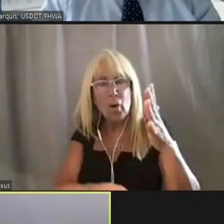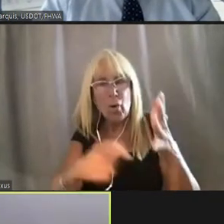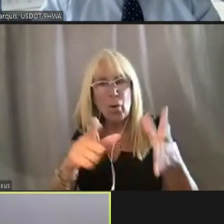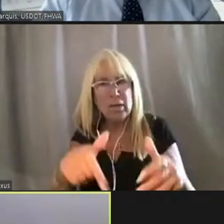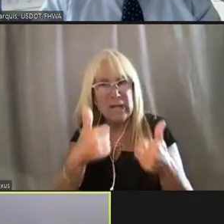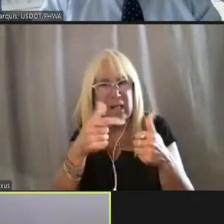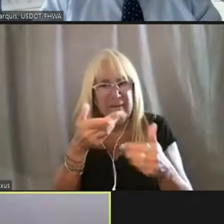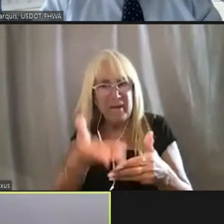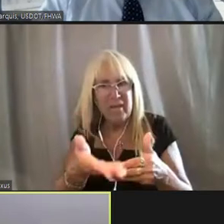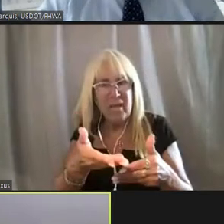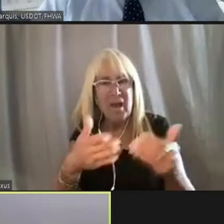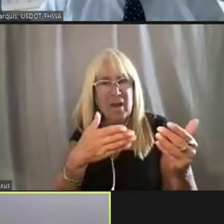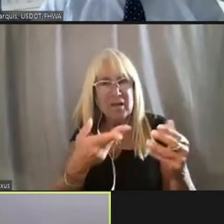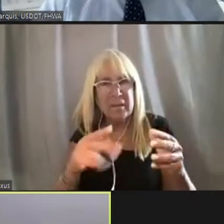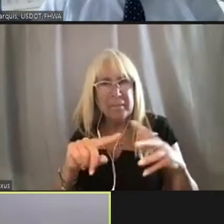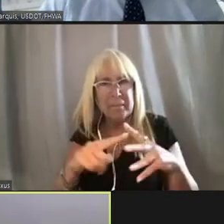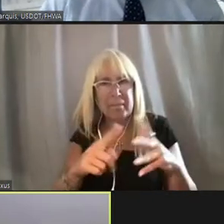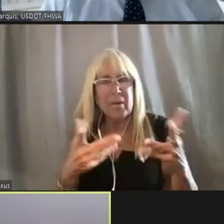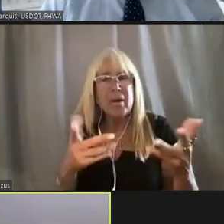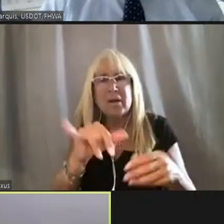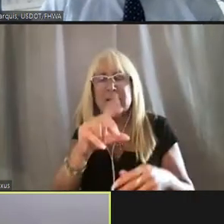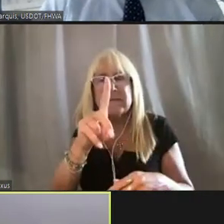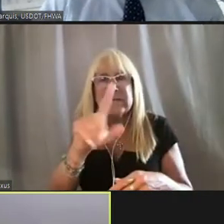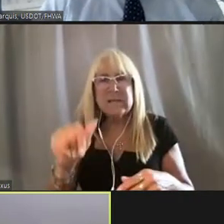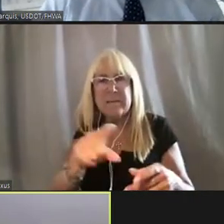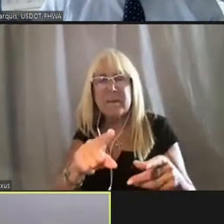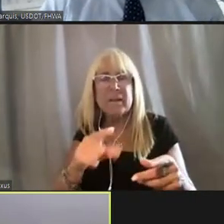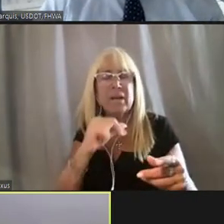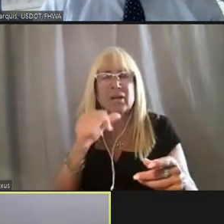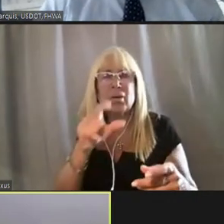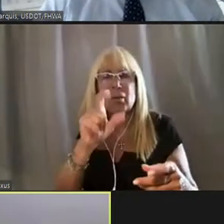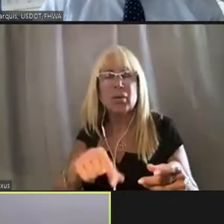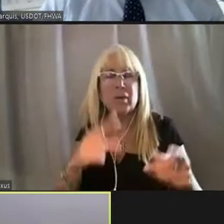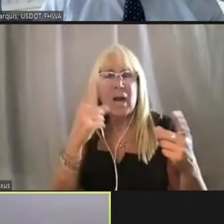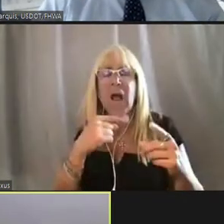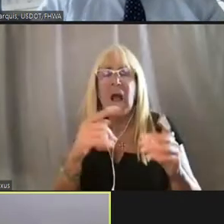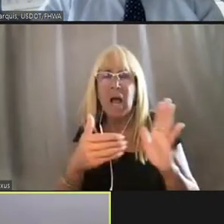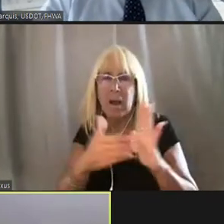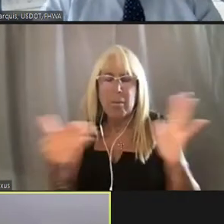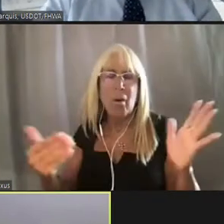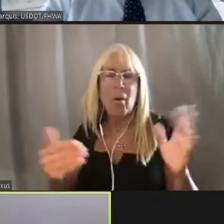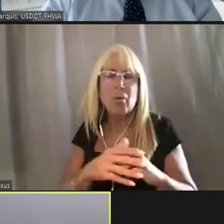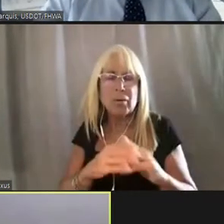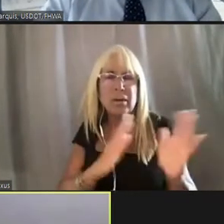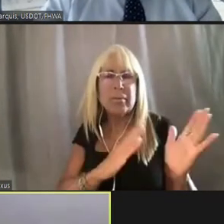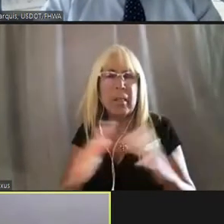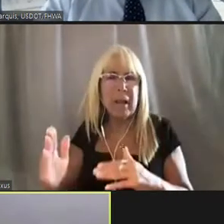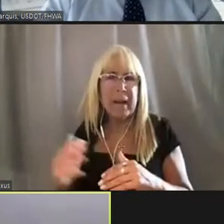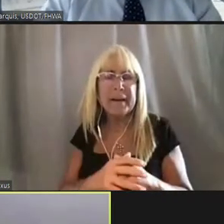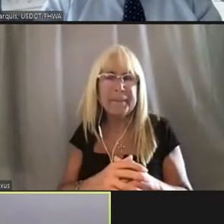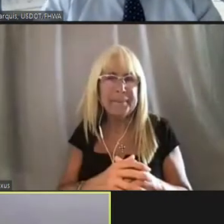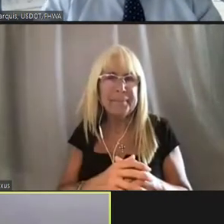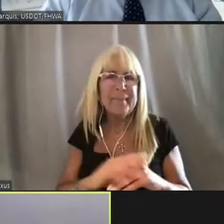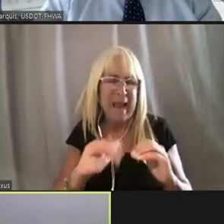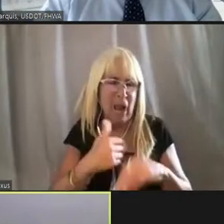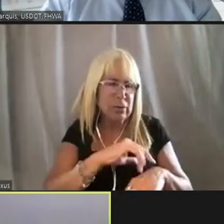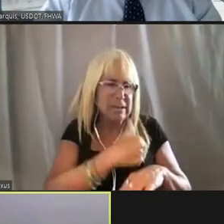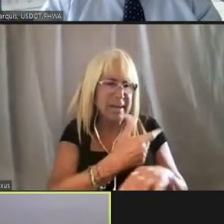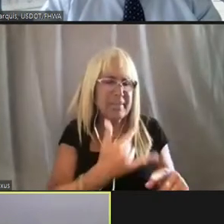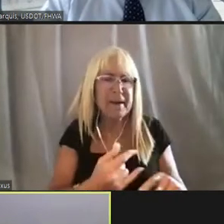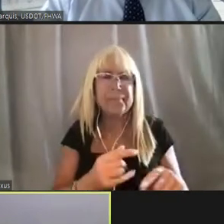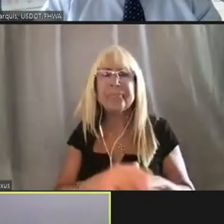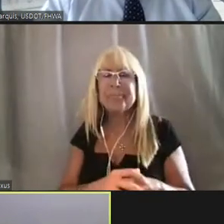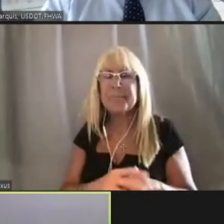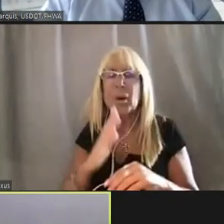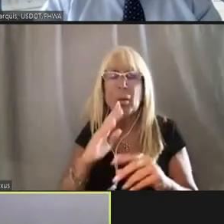expenses that the non-disabled communities need to think about I oppose the plan as is despite best intentions it will